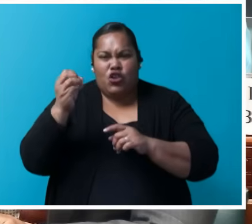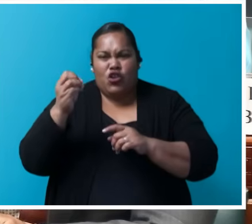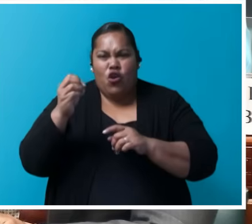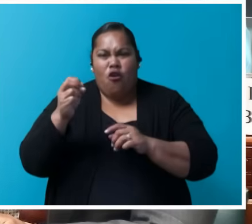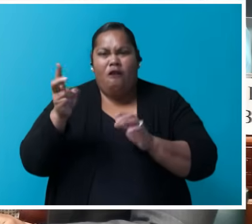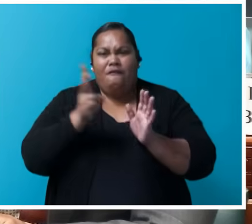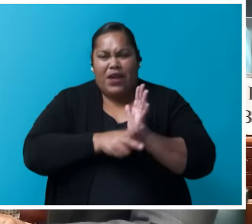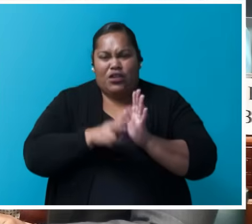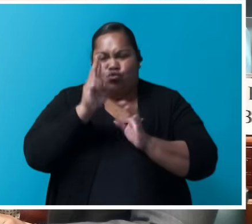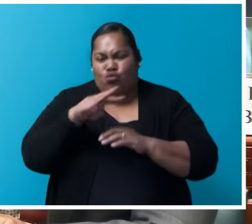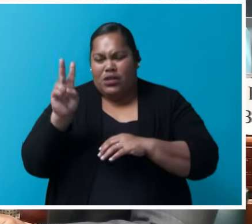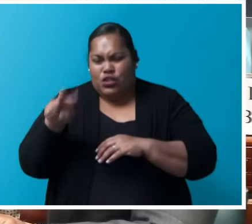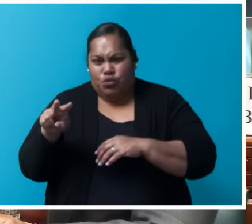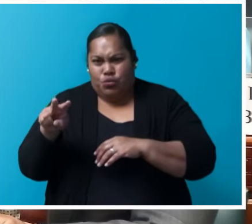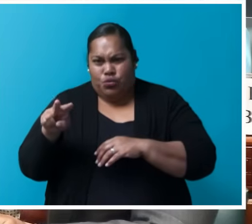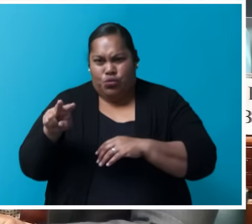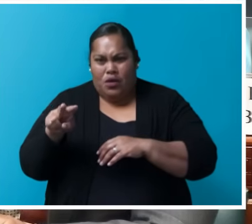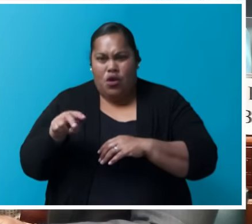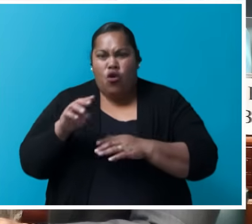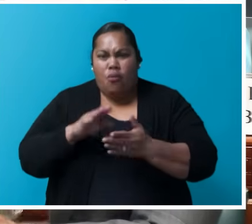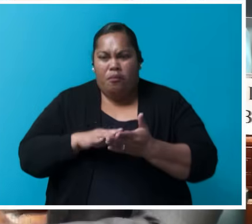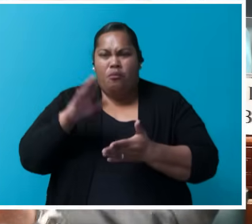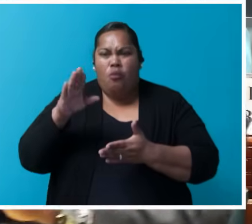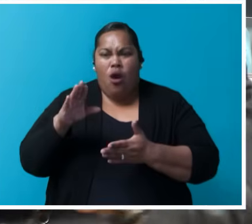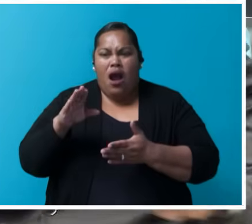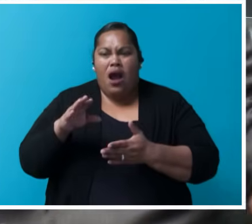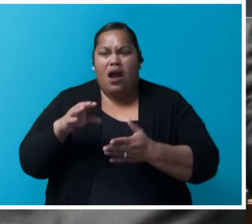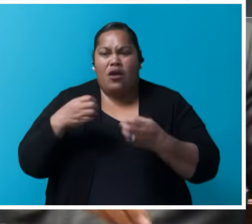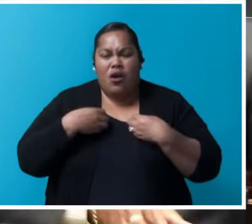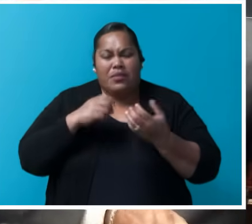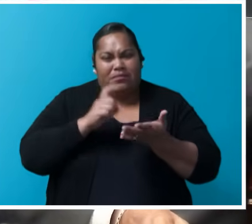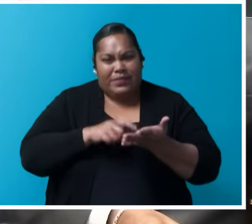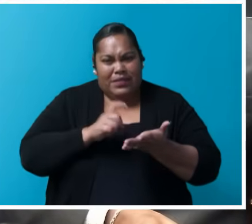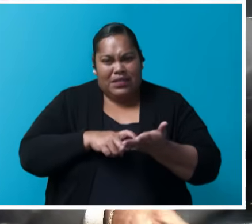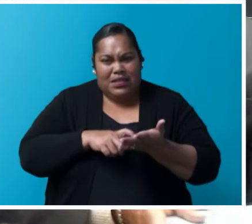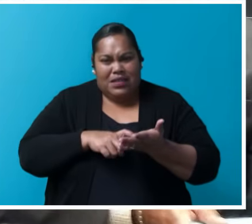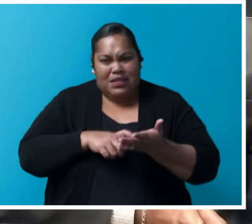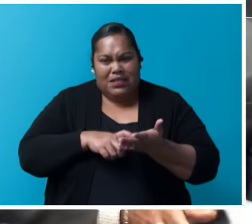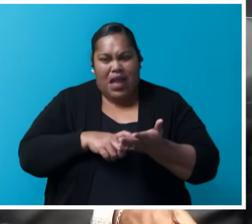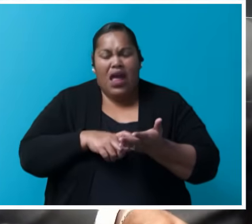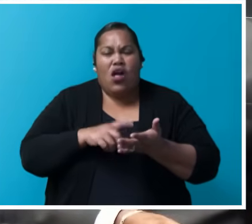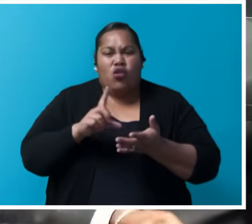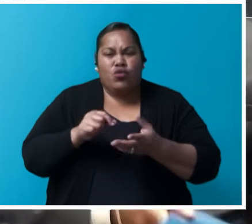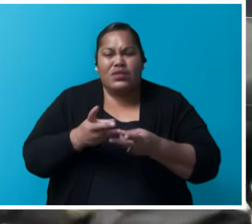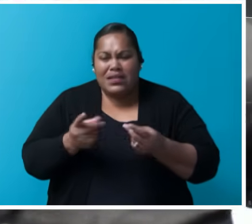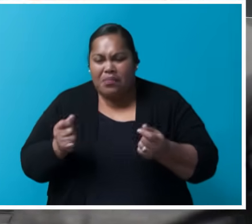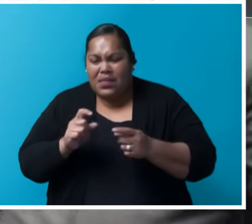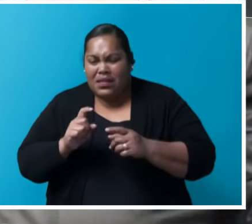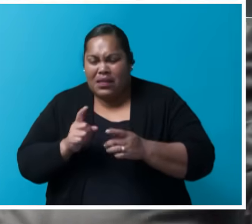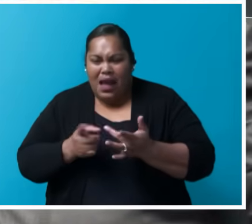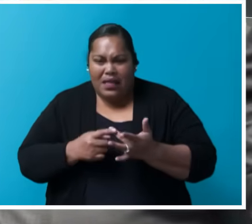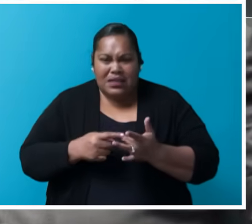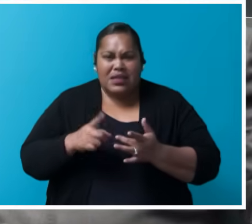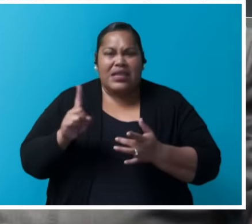to 22. We increased corporate tax, closed some of the tax loopholes, strengthened tax compliance,